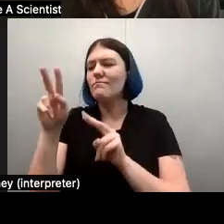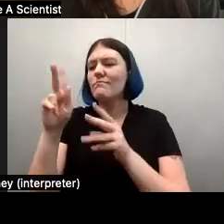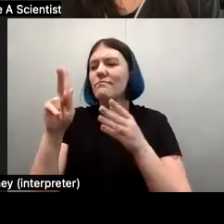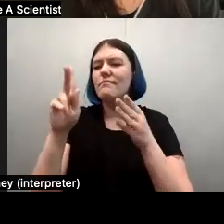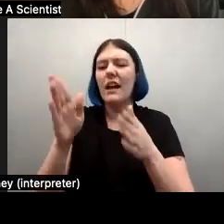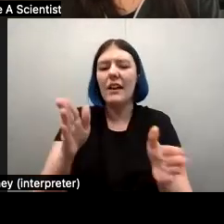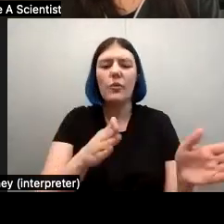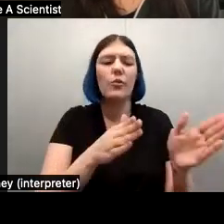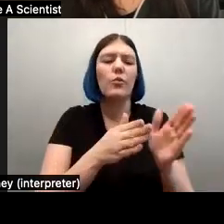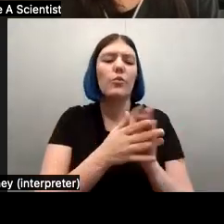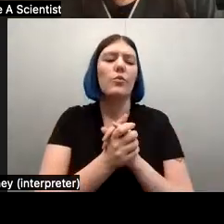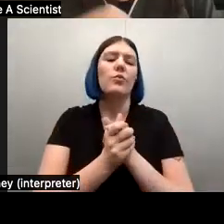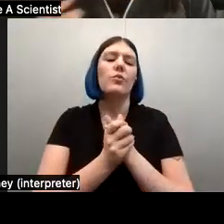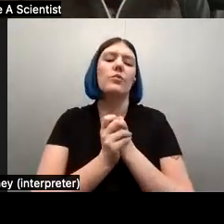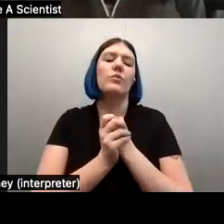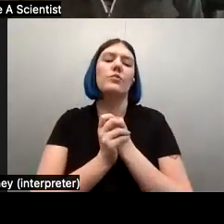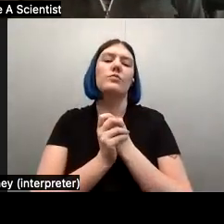of how